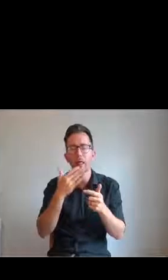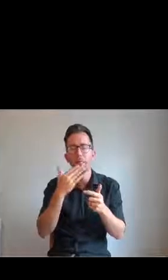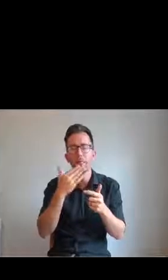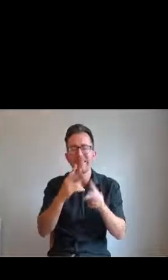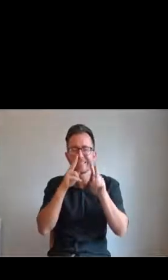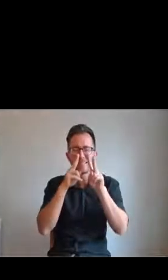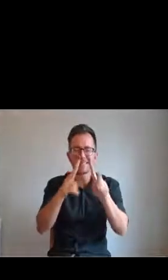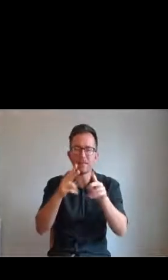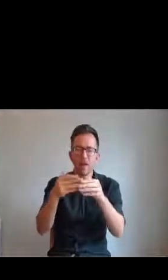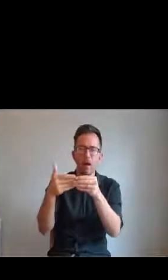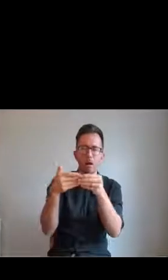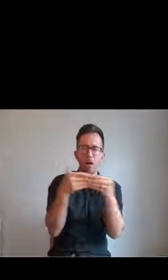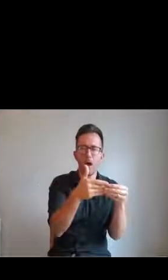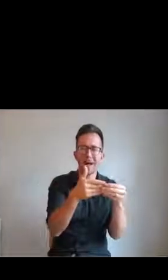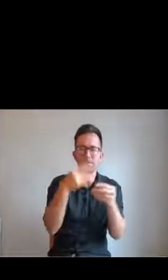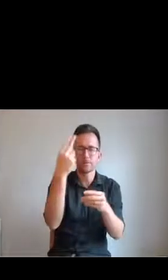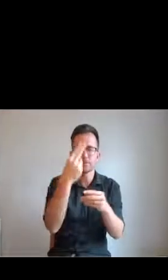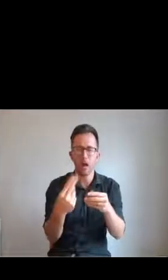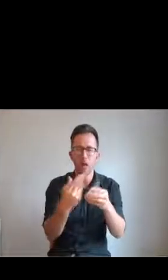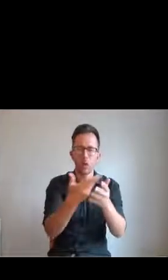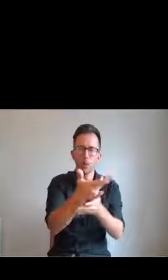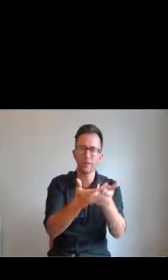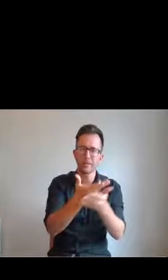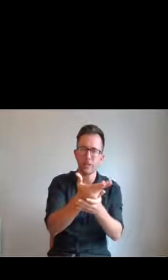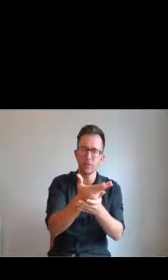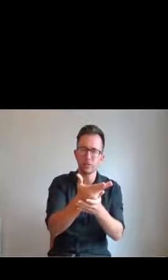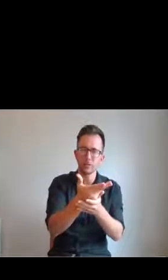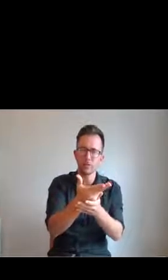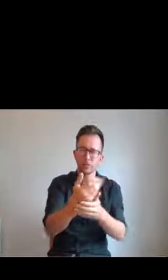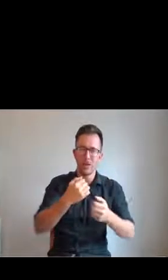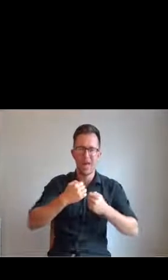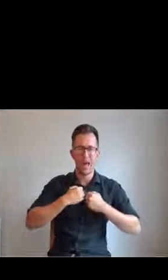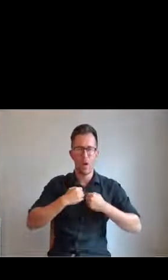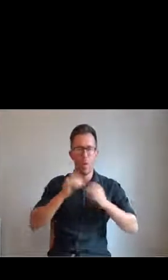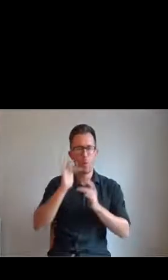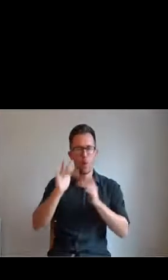Design Refinement Consultation, which is on our exhibition website.